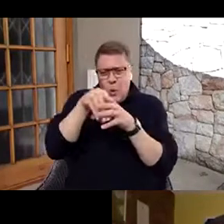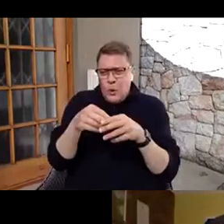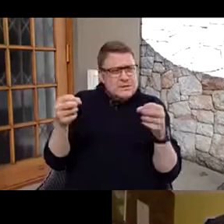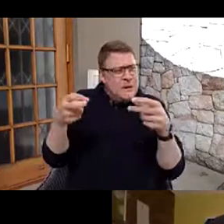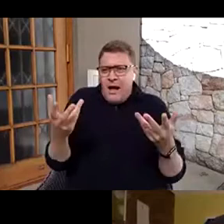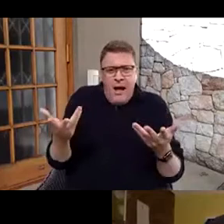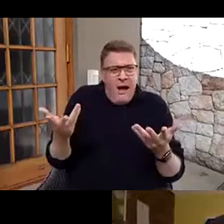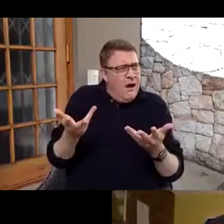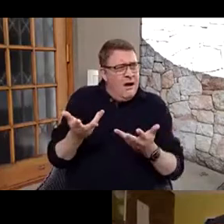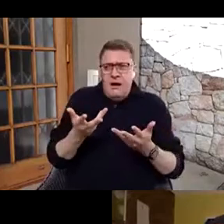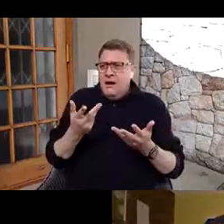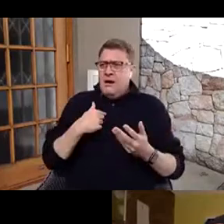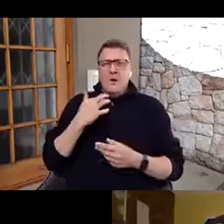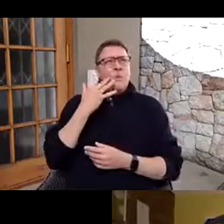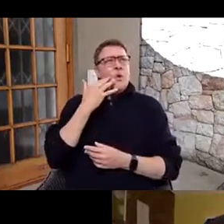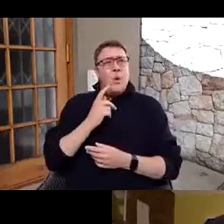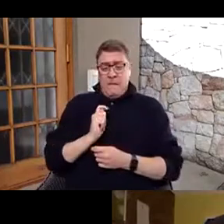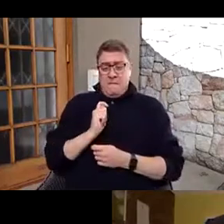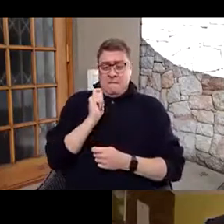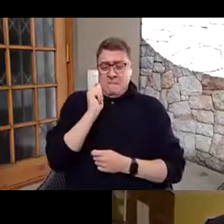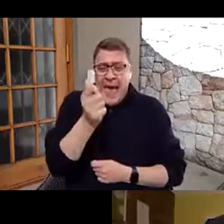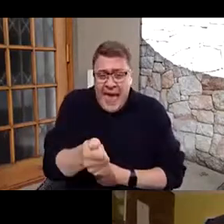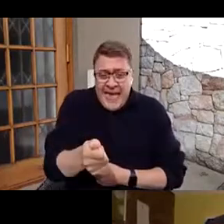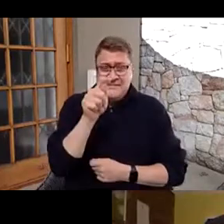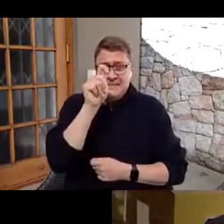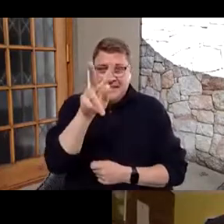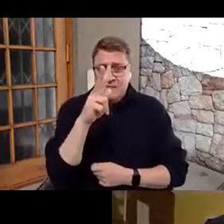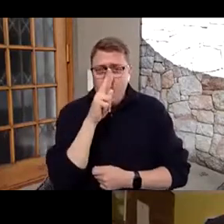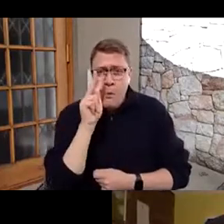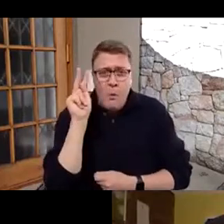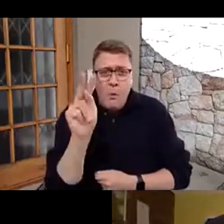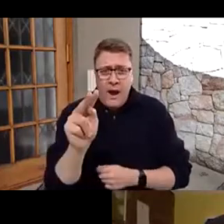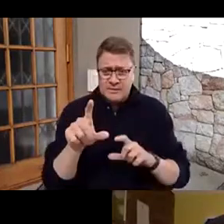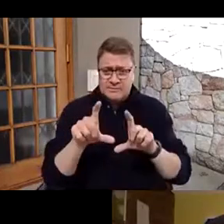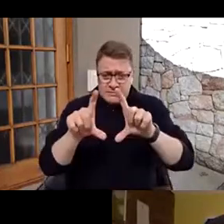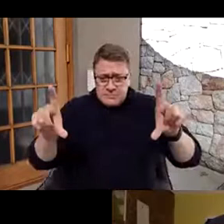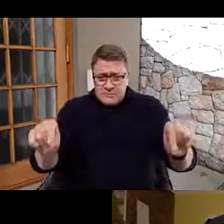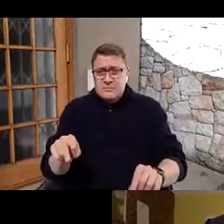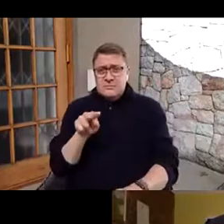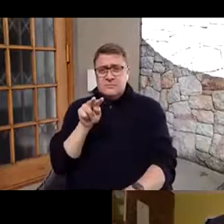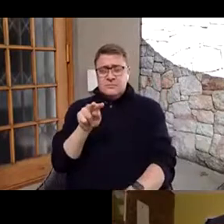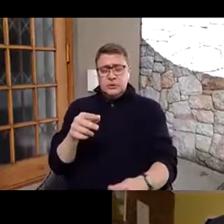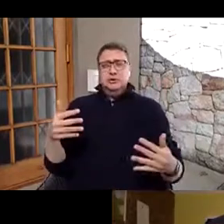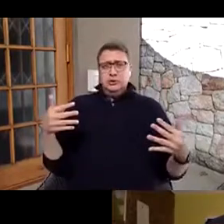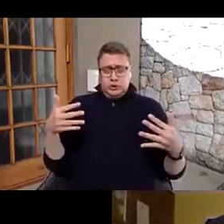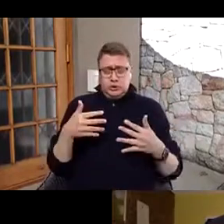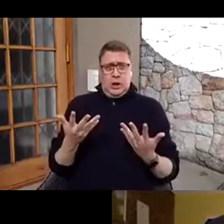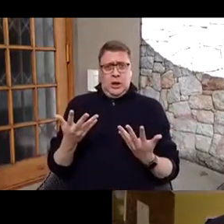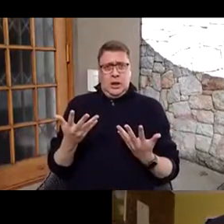when we're watching paid TV, which is actually more shocking and actually a